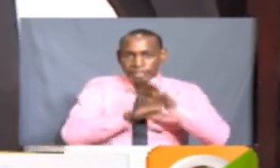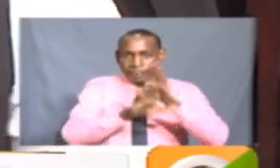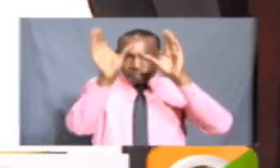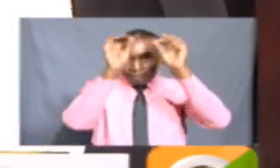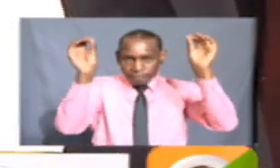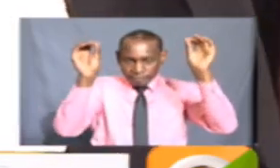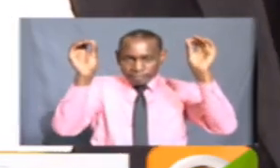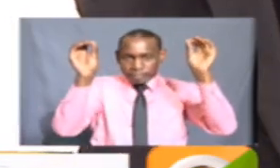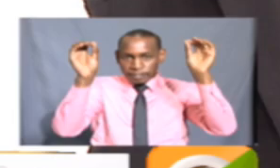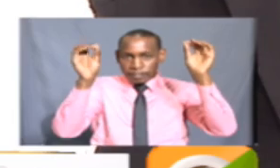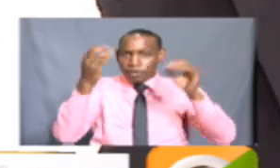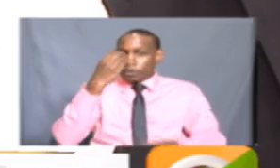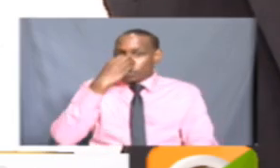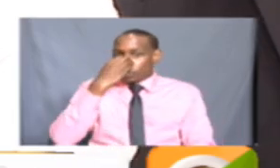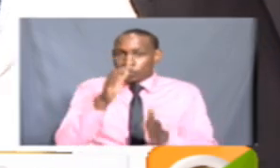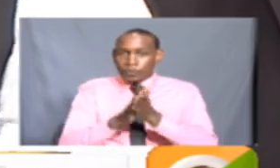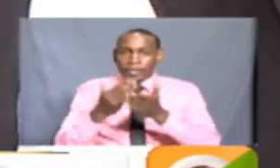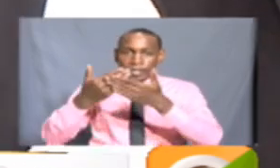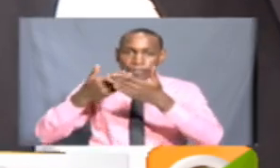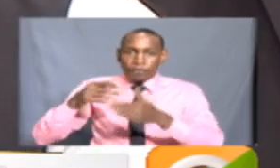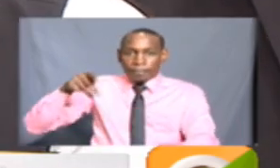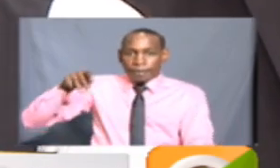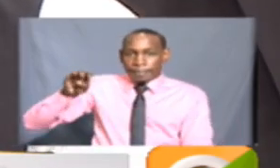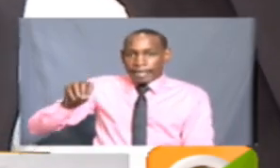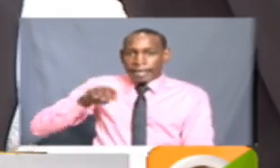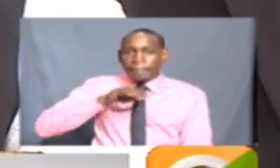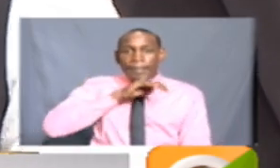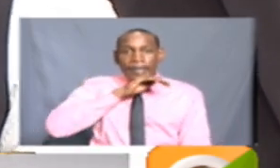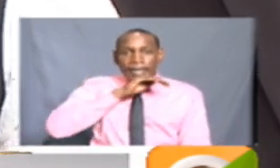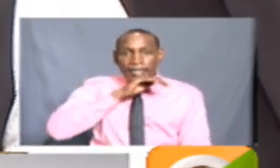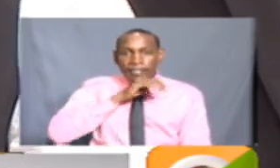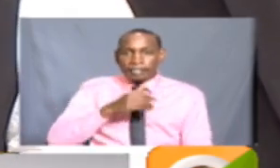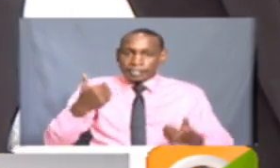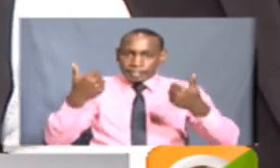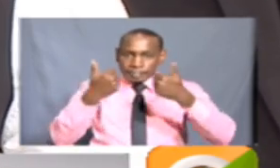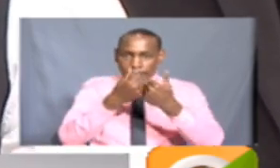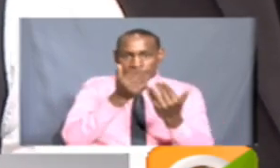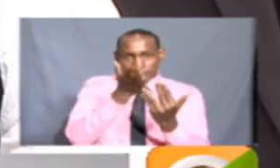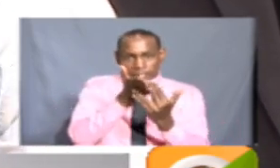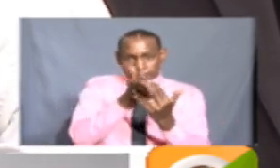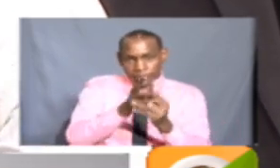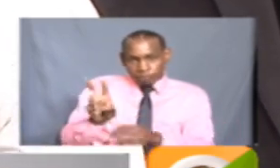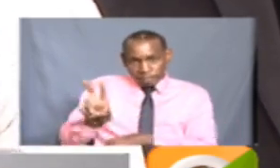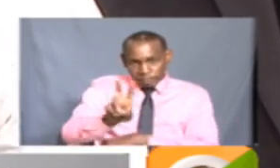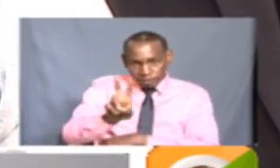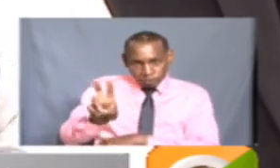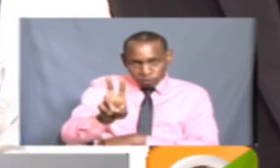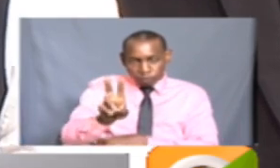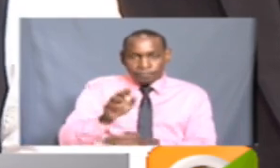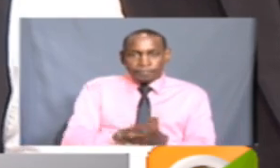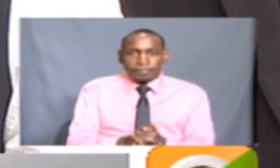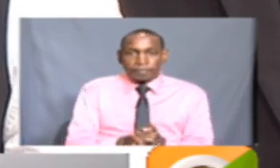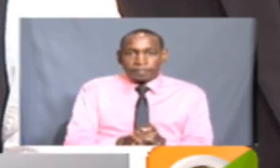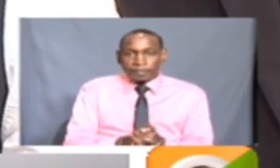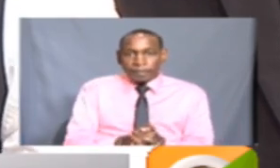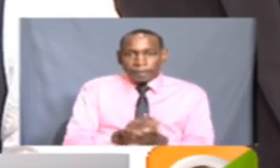Ruto and former Prime Minister Raila Odinga. Let's say it's a contest between the two, and they are